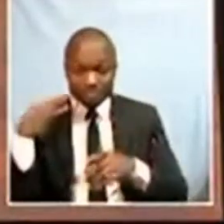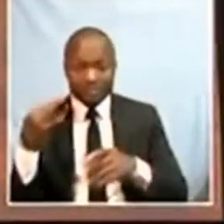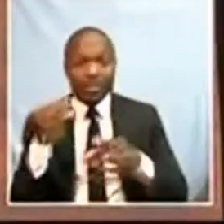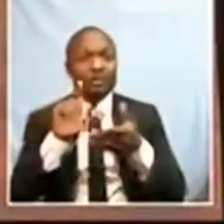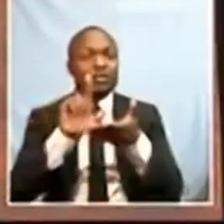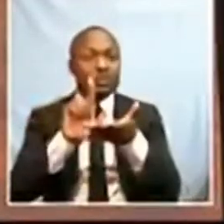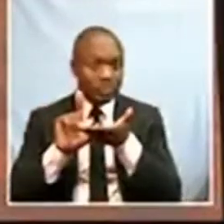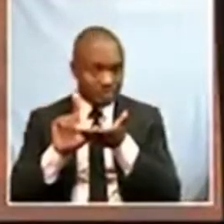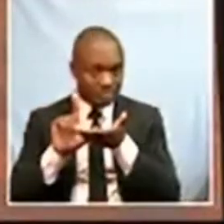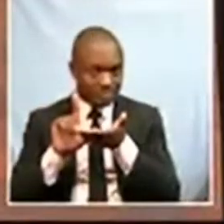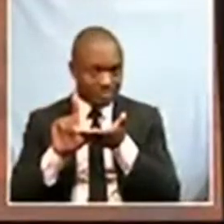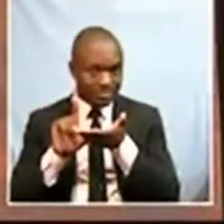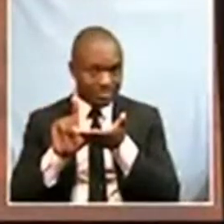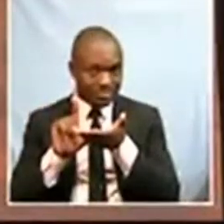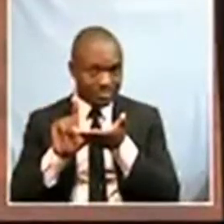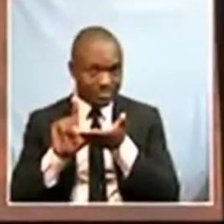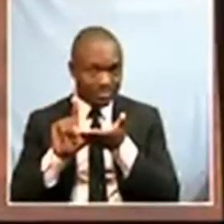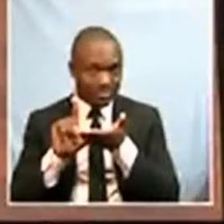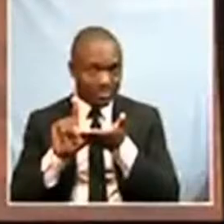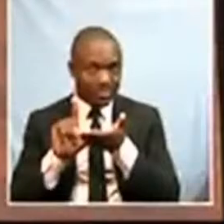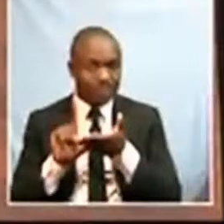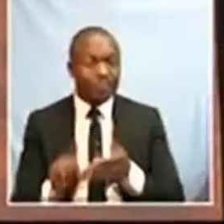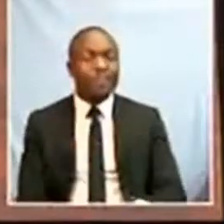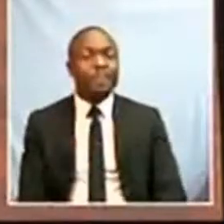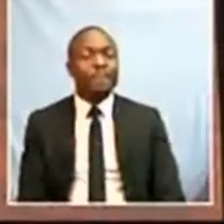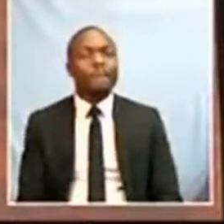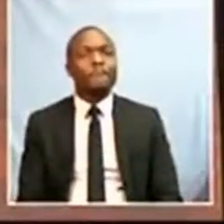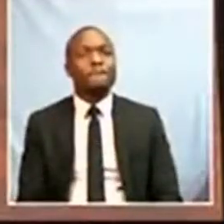loans, and then